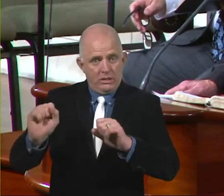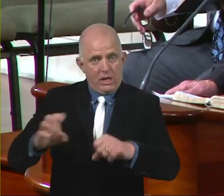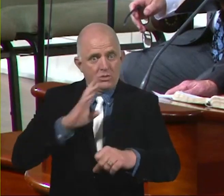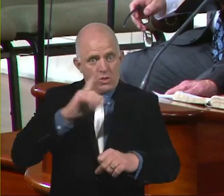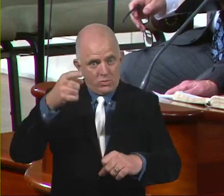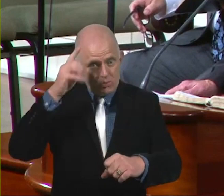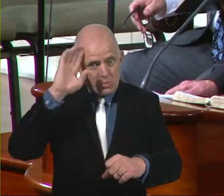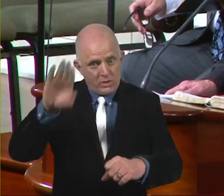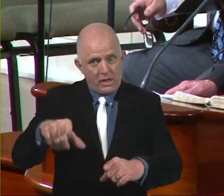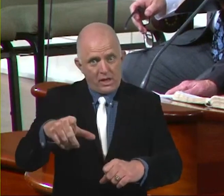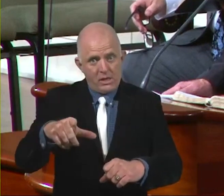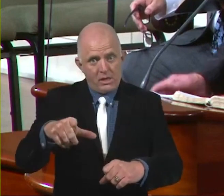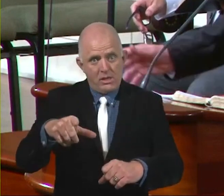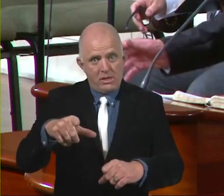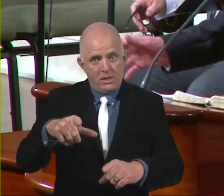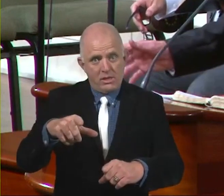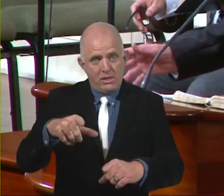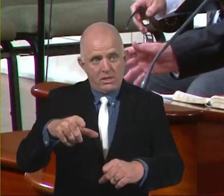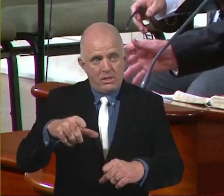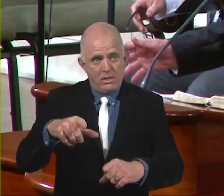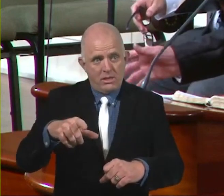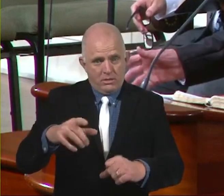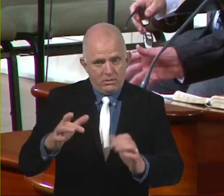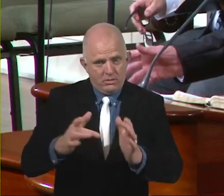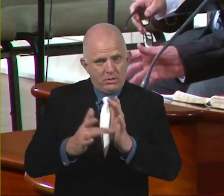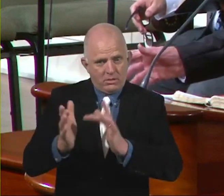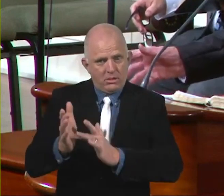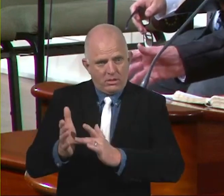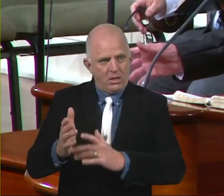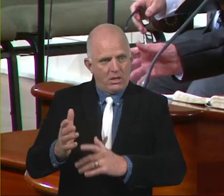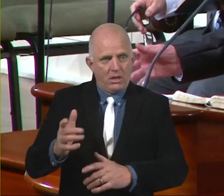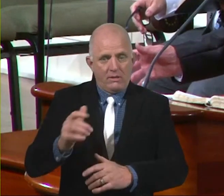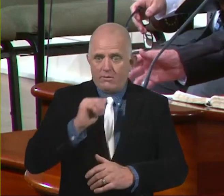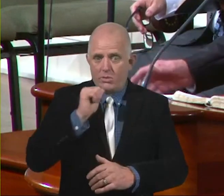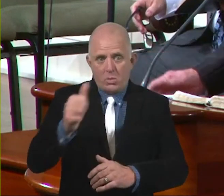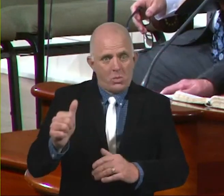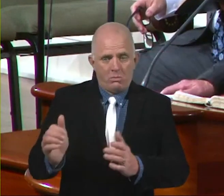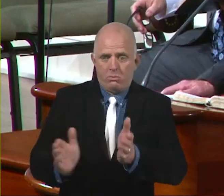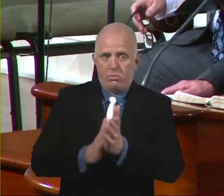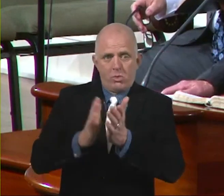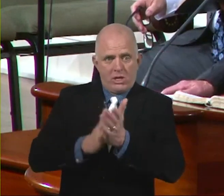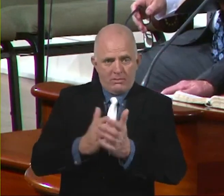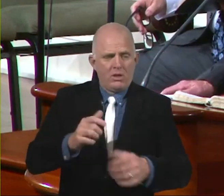Huh? Jesus said, if you don't praise me, the rocks will.